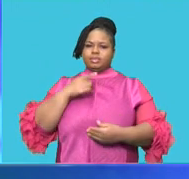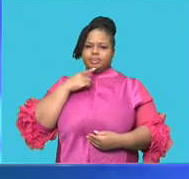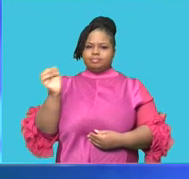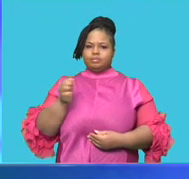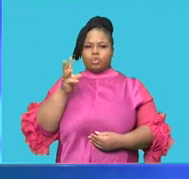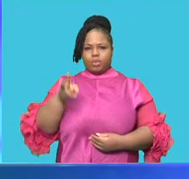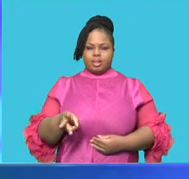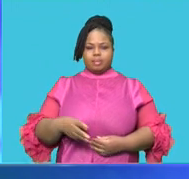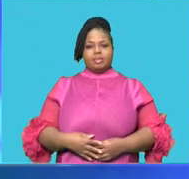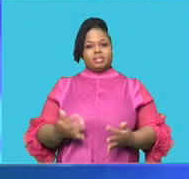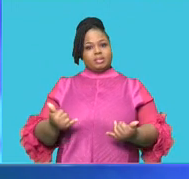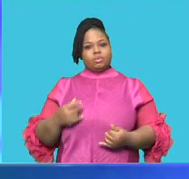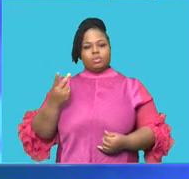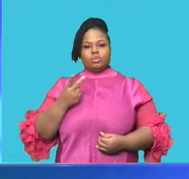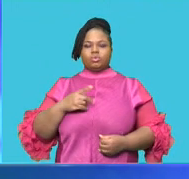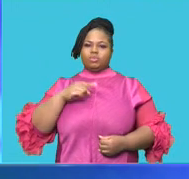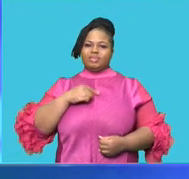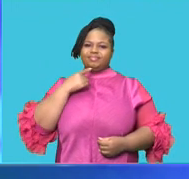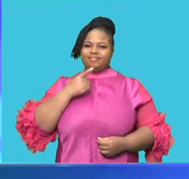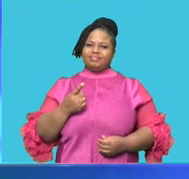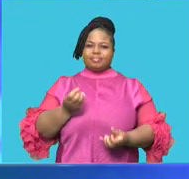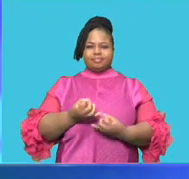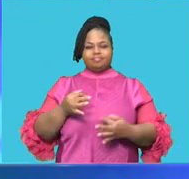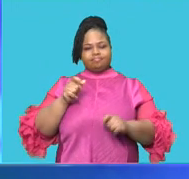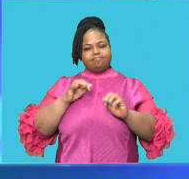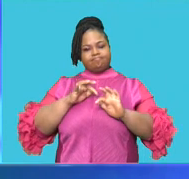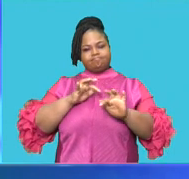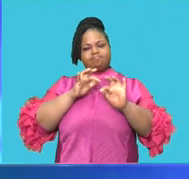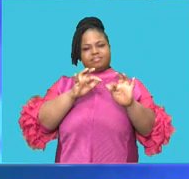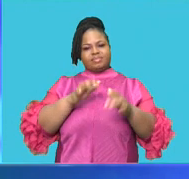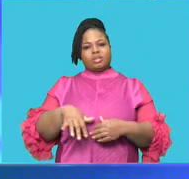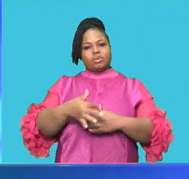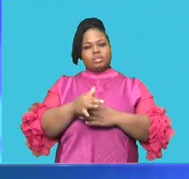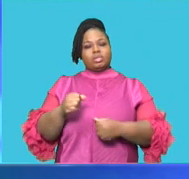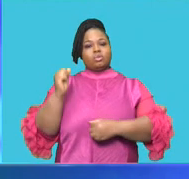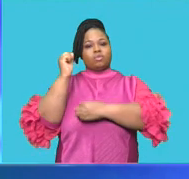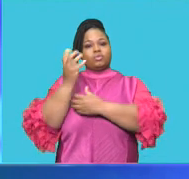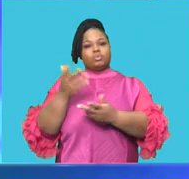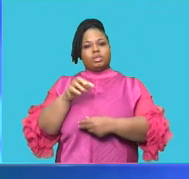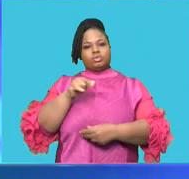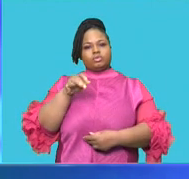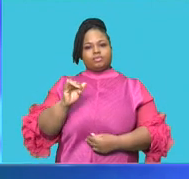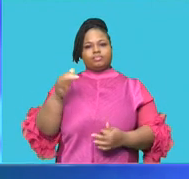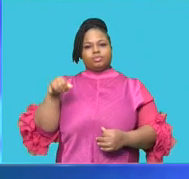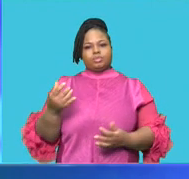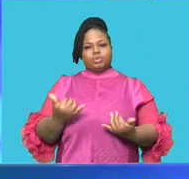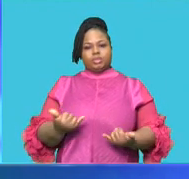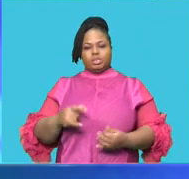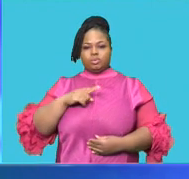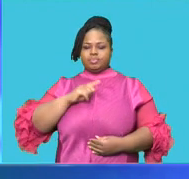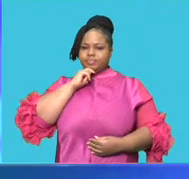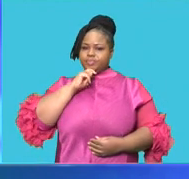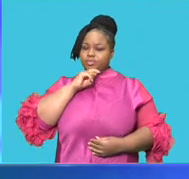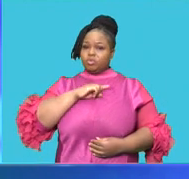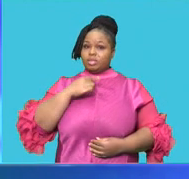ukubaqasha ukuze bezwakalise ilaka labo labasebenzi babambe umbhikisho ngaphandle kwamahhovisi kaLesufi eGoli namhlanje ngesikhathi